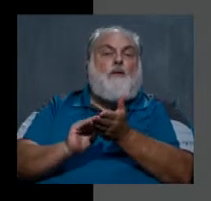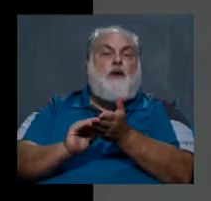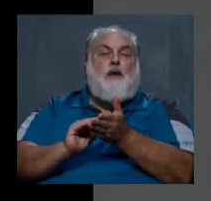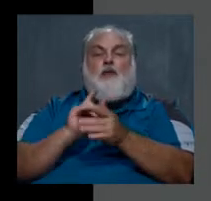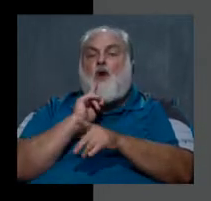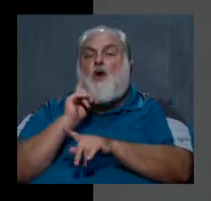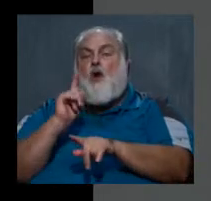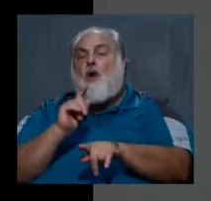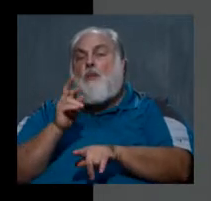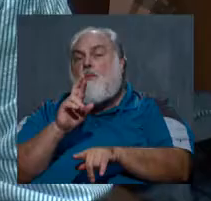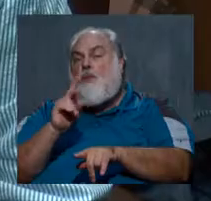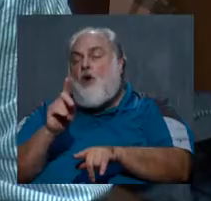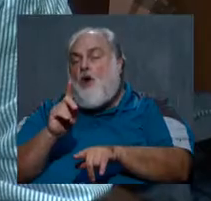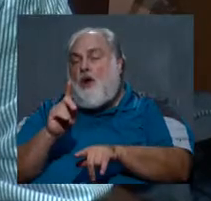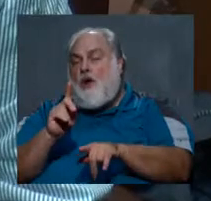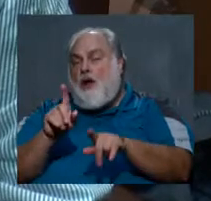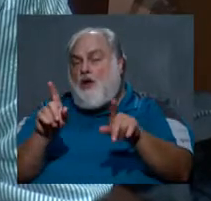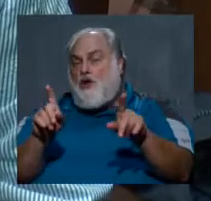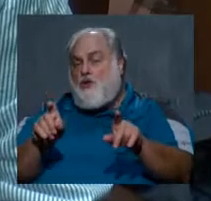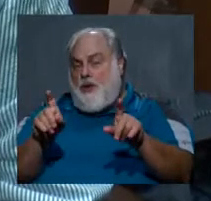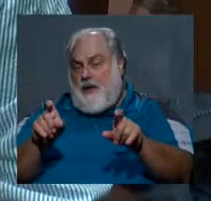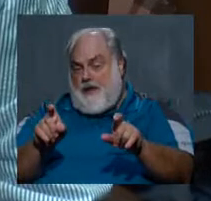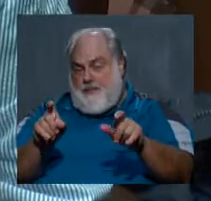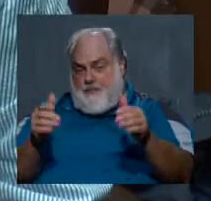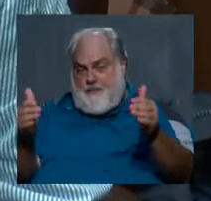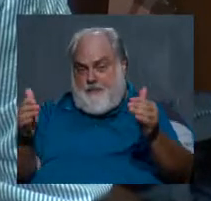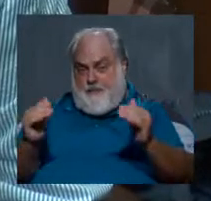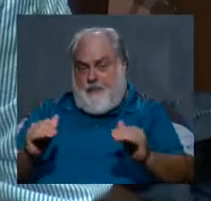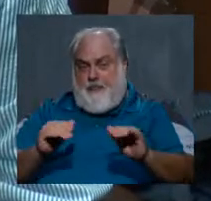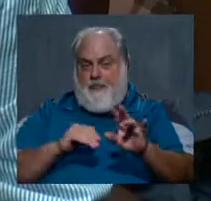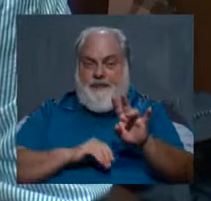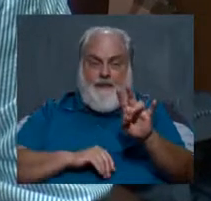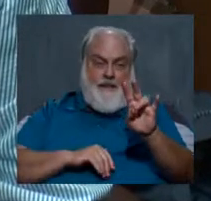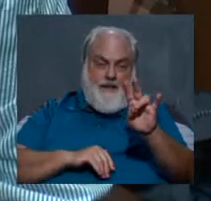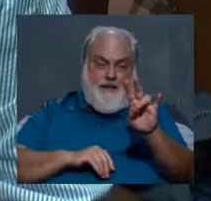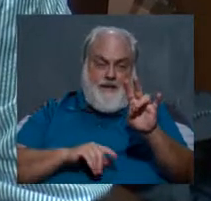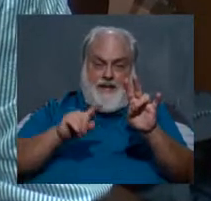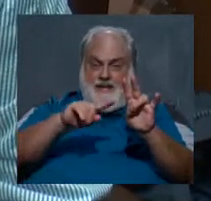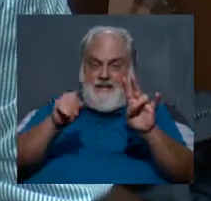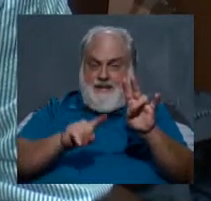board screening requirement. Item number 7, file number